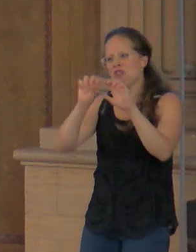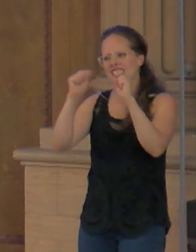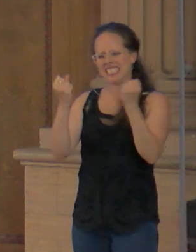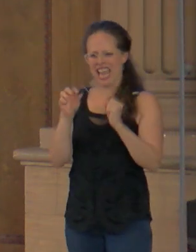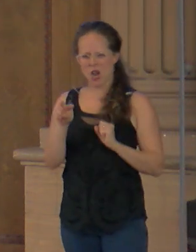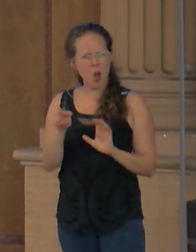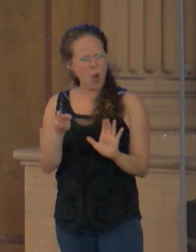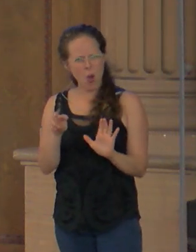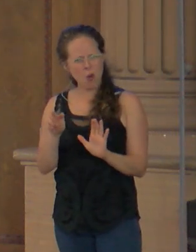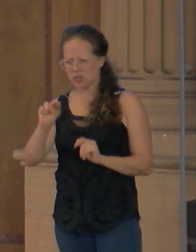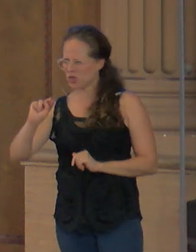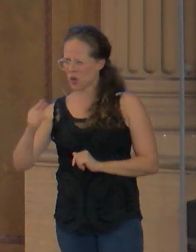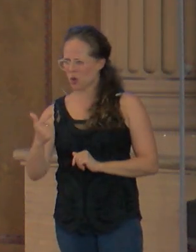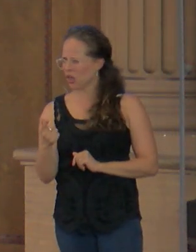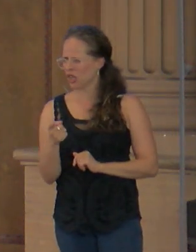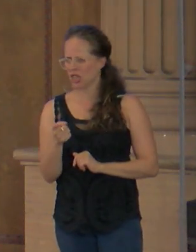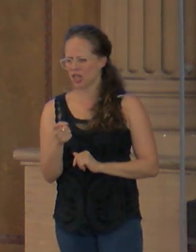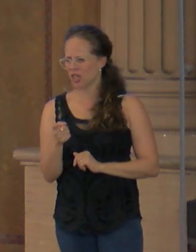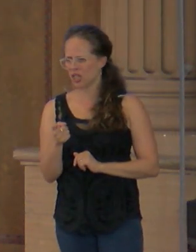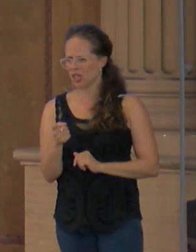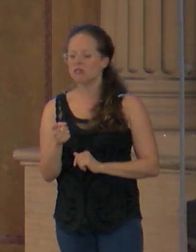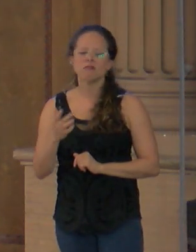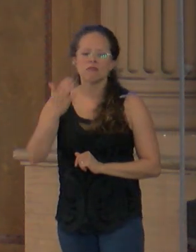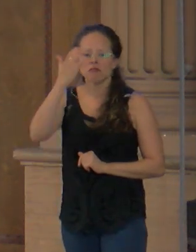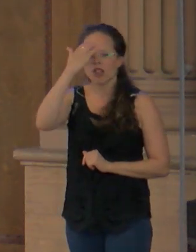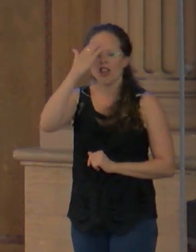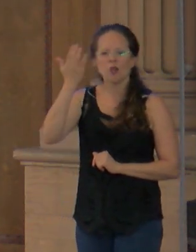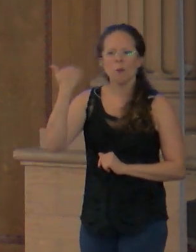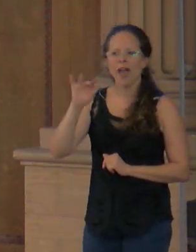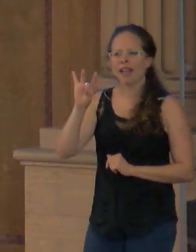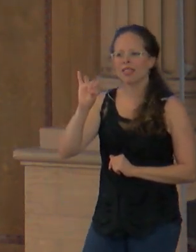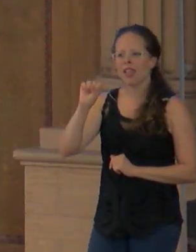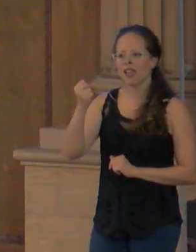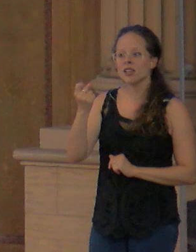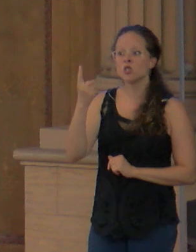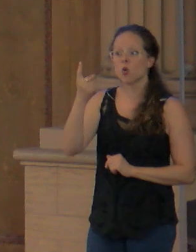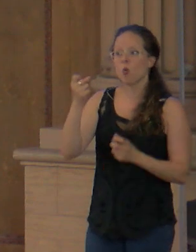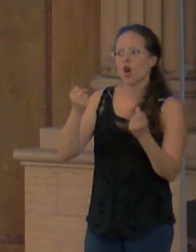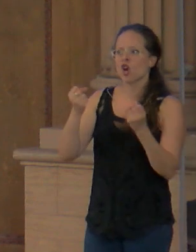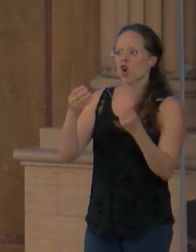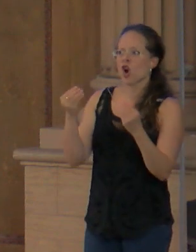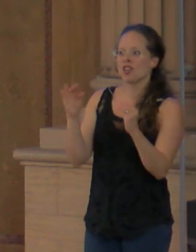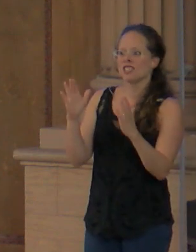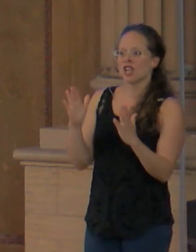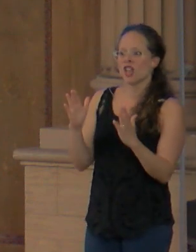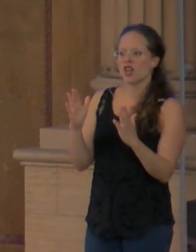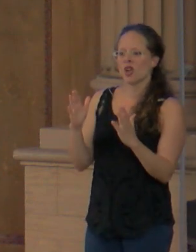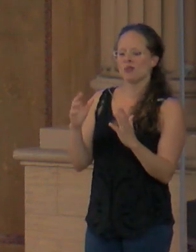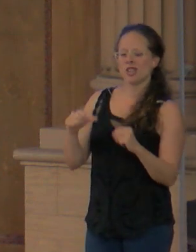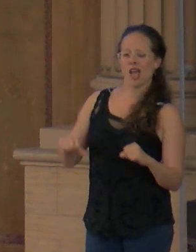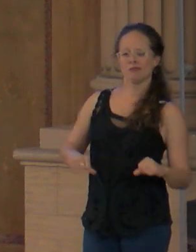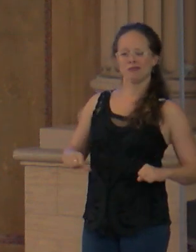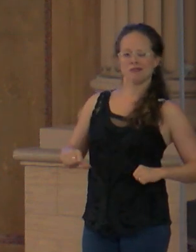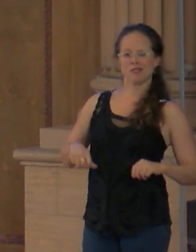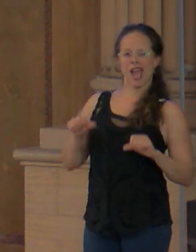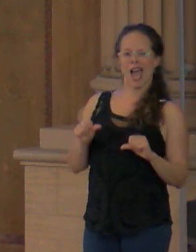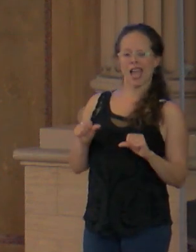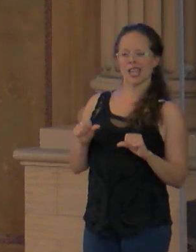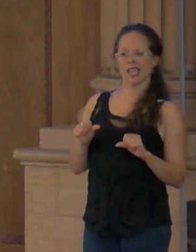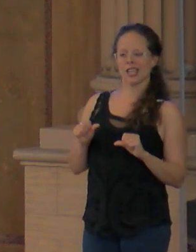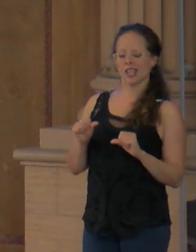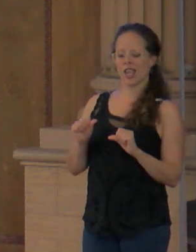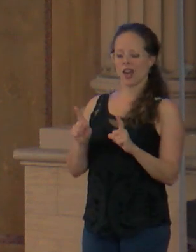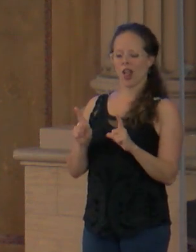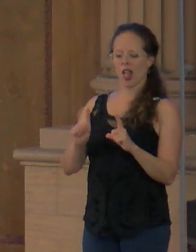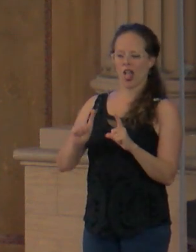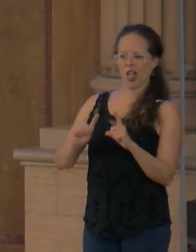it. I knew of a car dealer in the 80s who would brag about clocking the odometers back on cars so that he could sell them